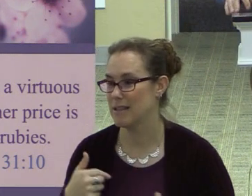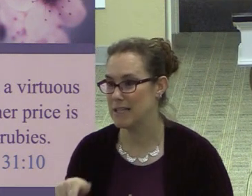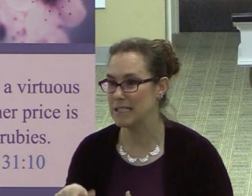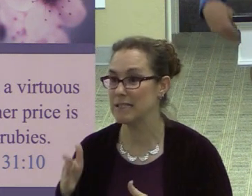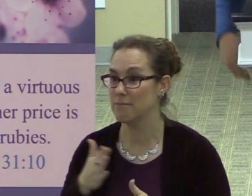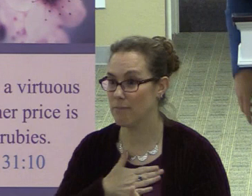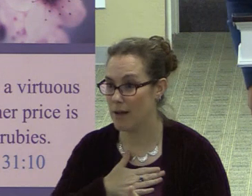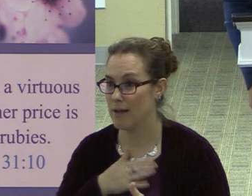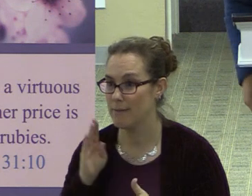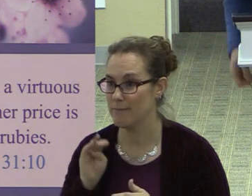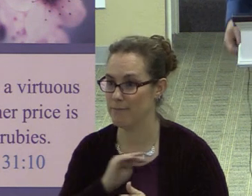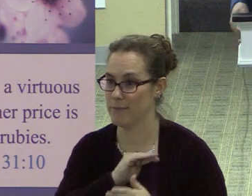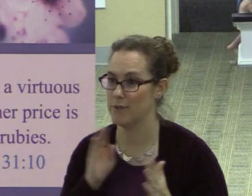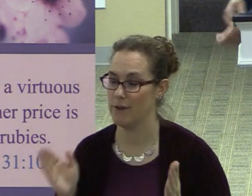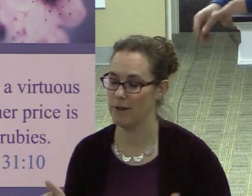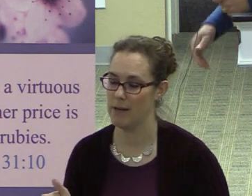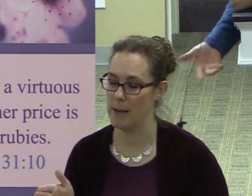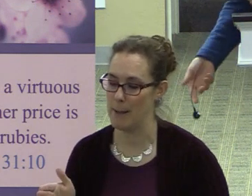missionary.